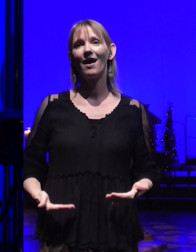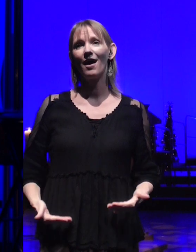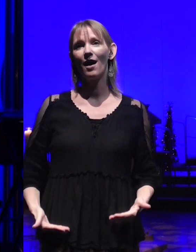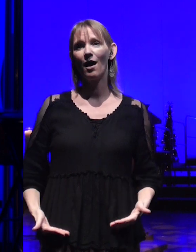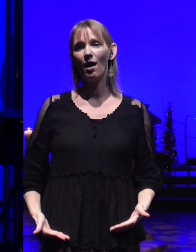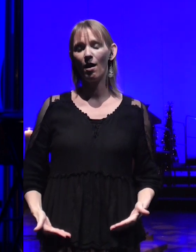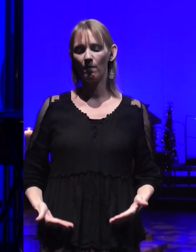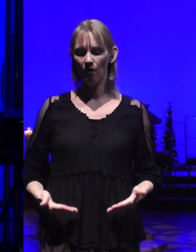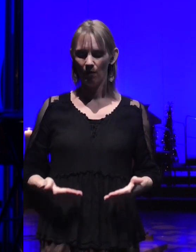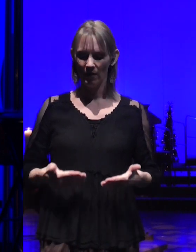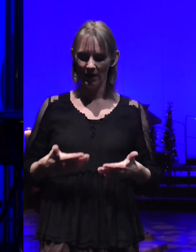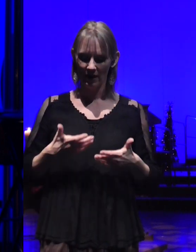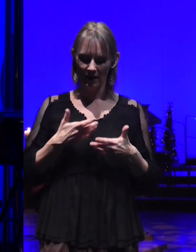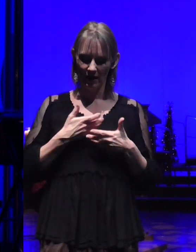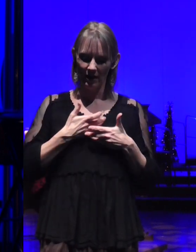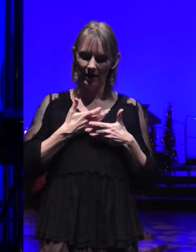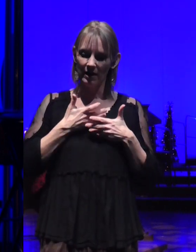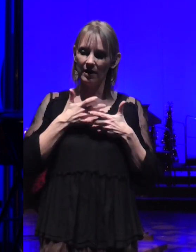I am